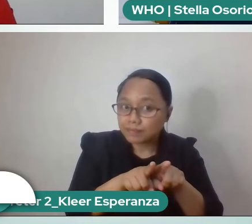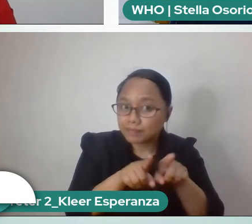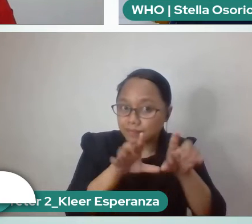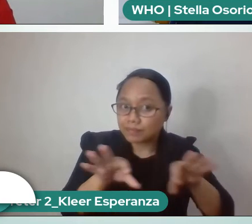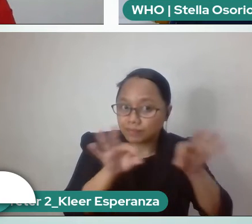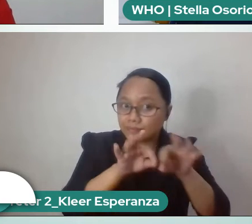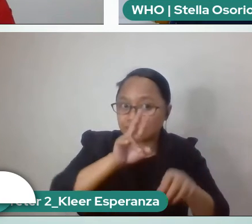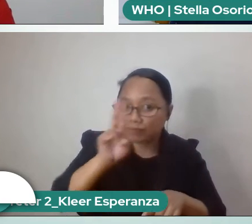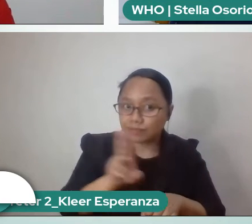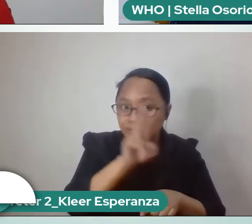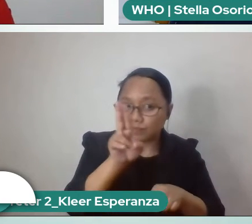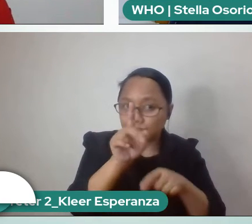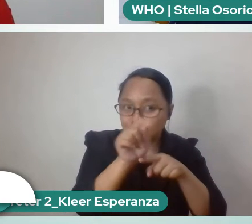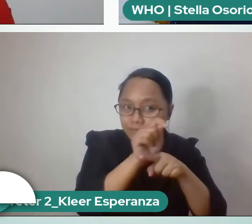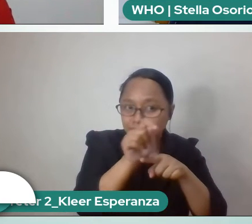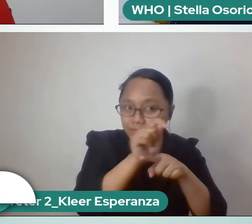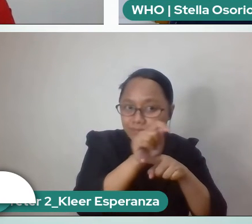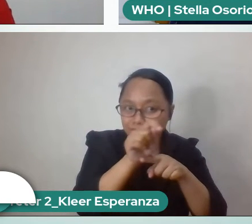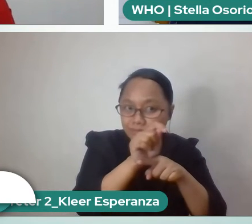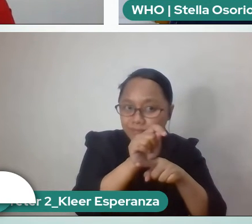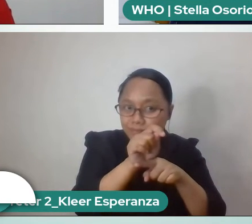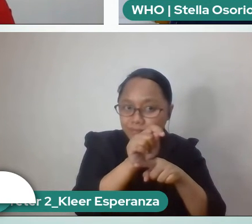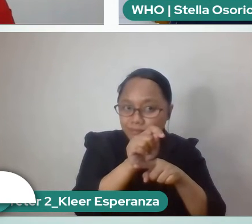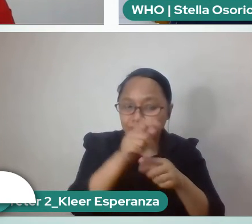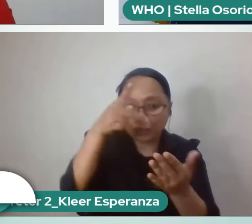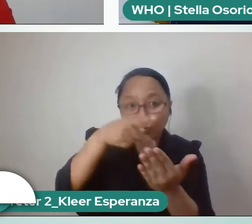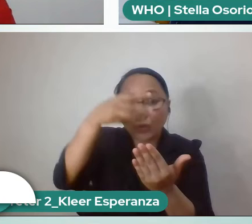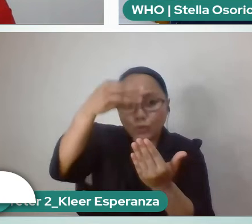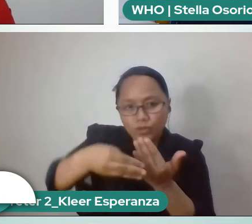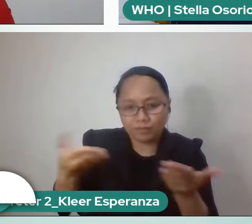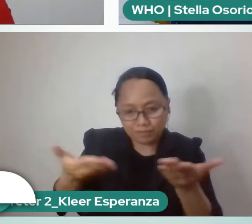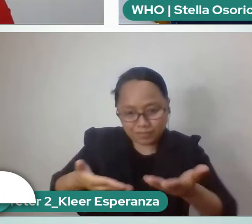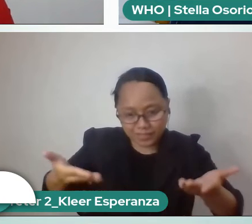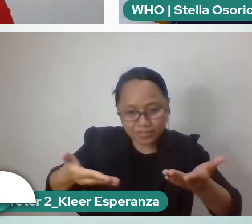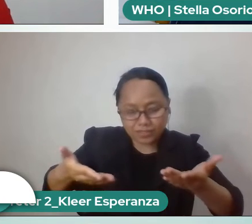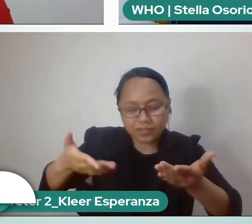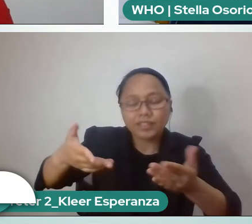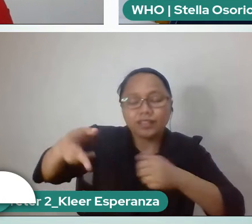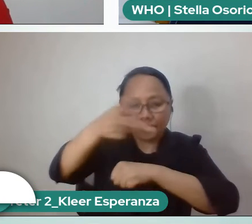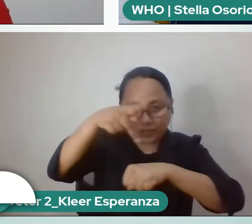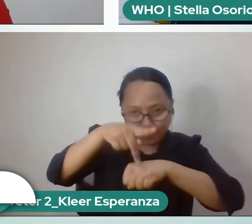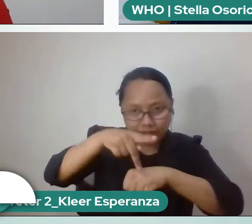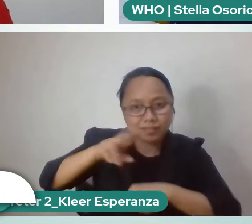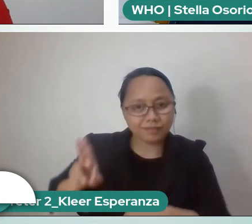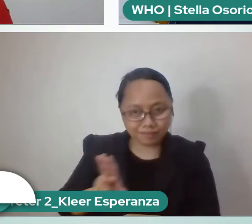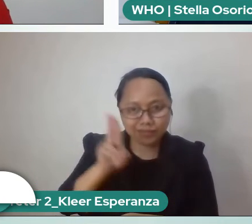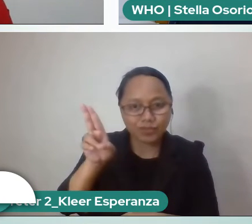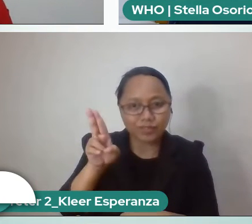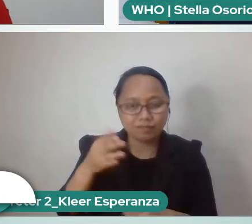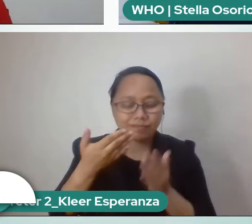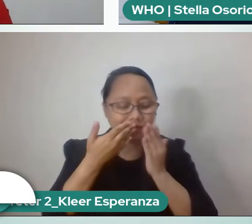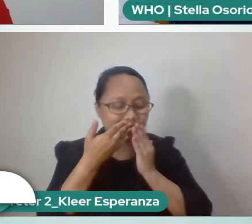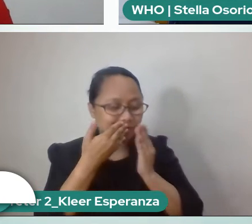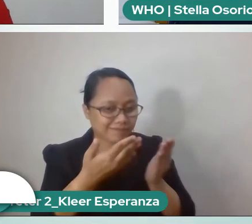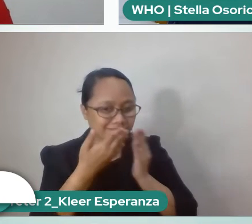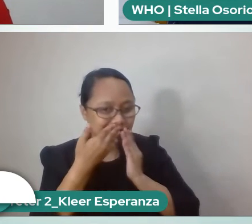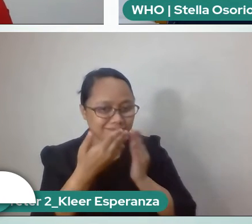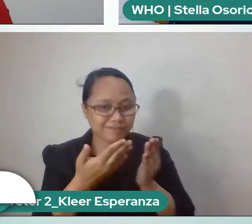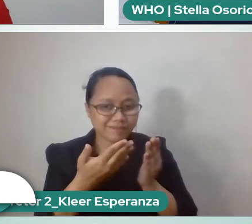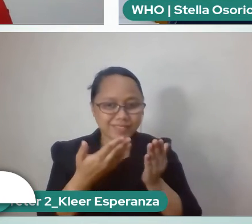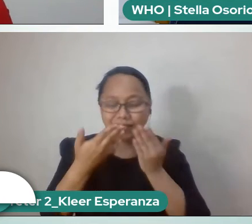existing training platform to ensure the sustainability. Thank you very much. Thank you, Dr.